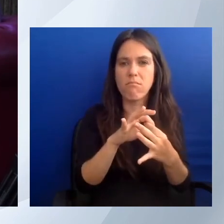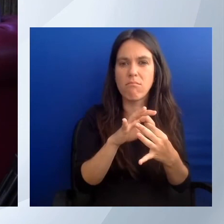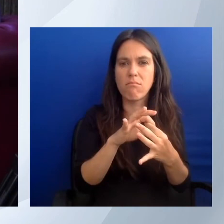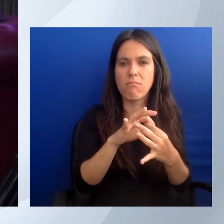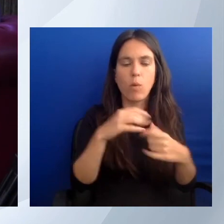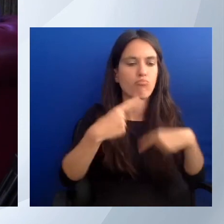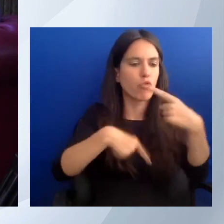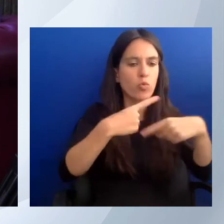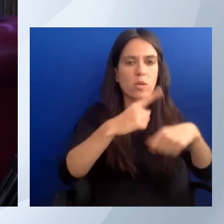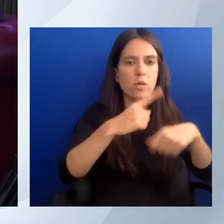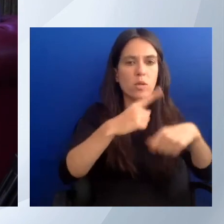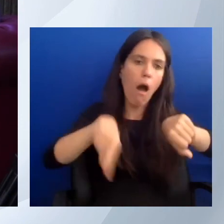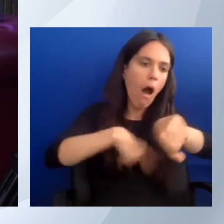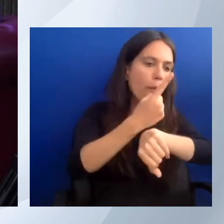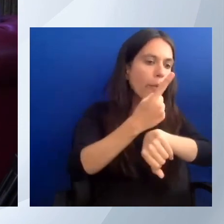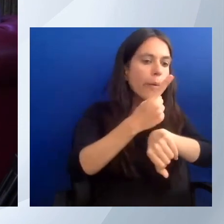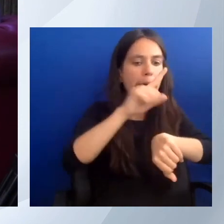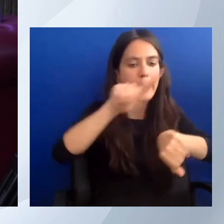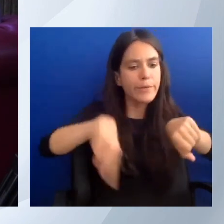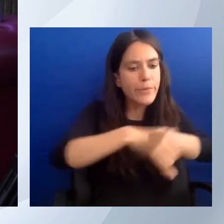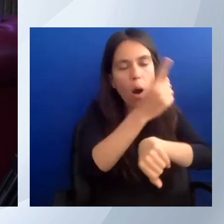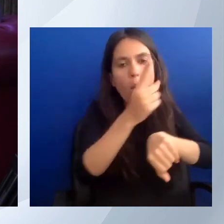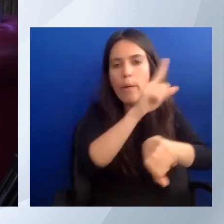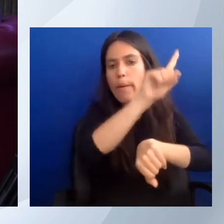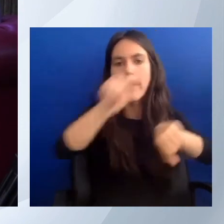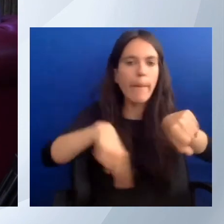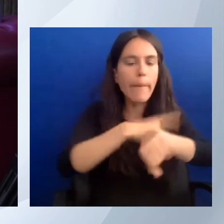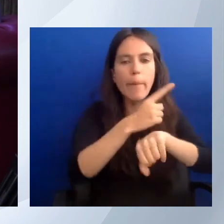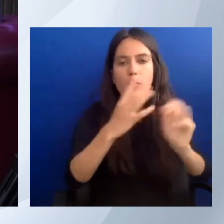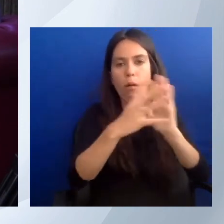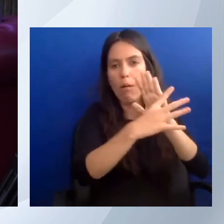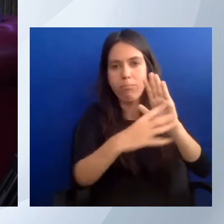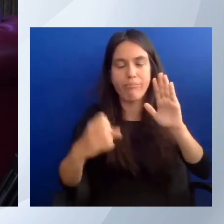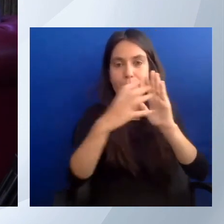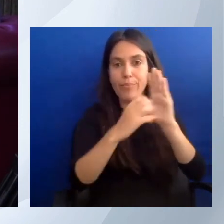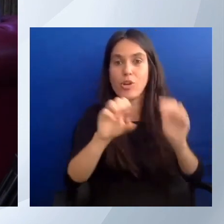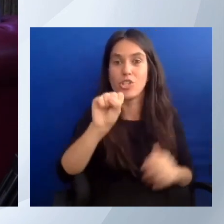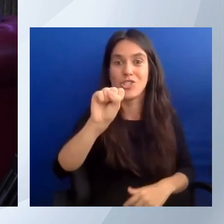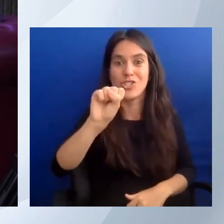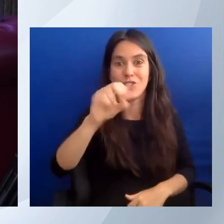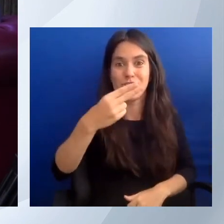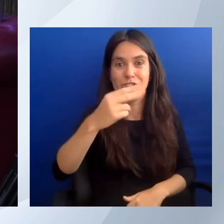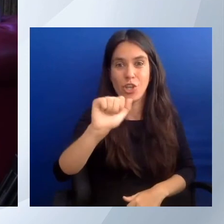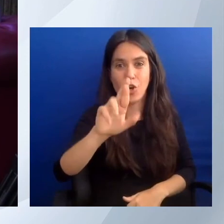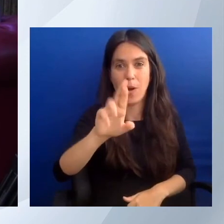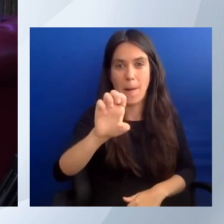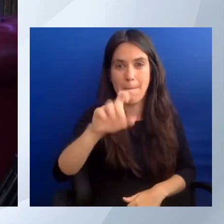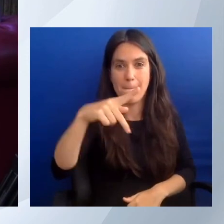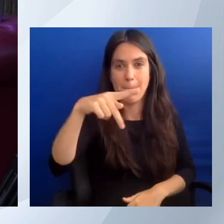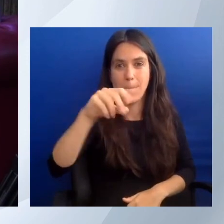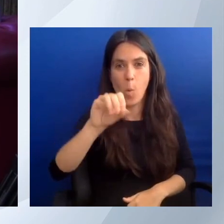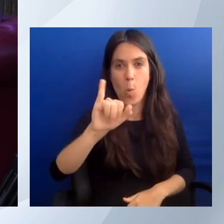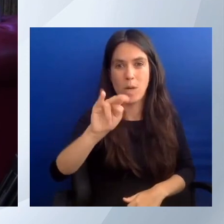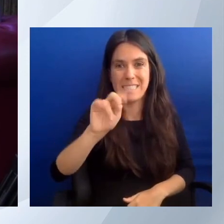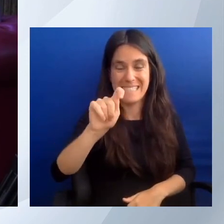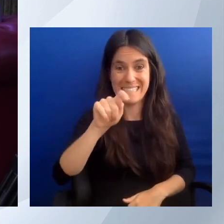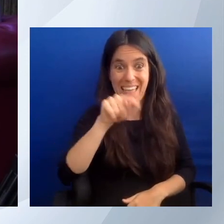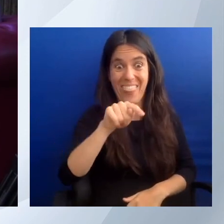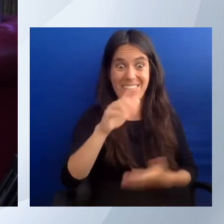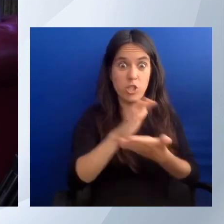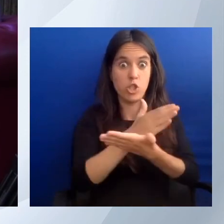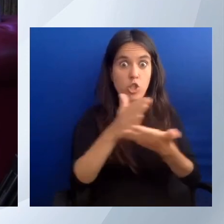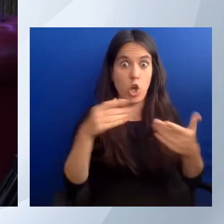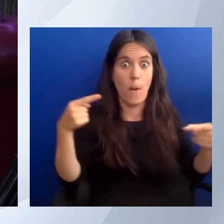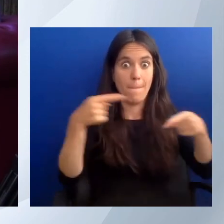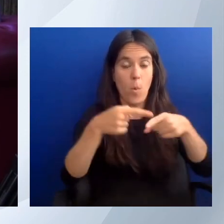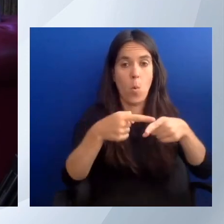or every night to extract the content that you need. The thing is, with SharePoint you can do like proper design,